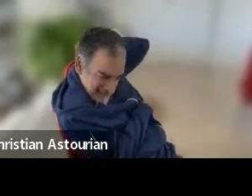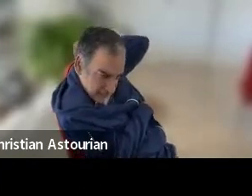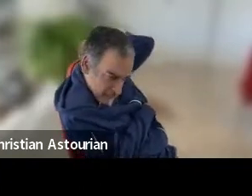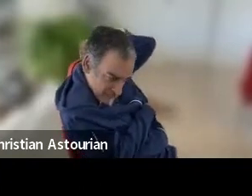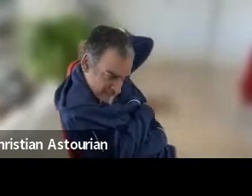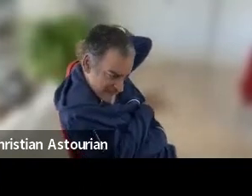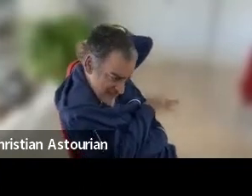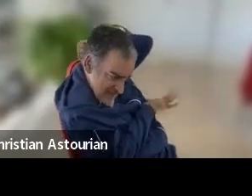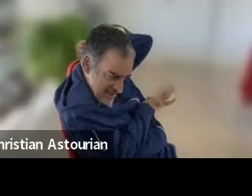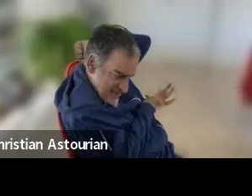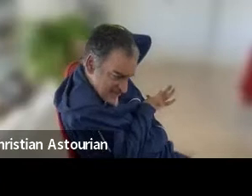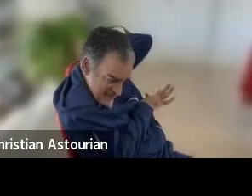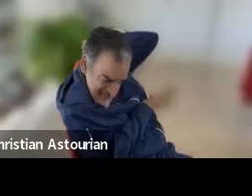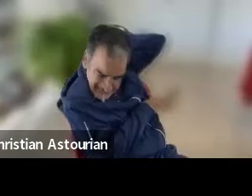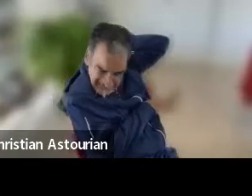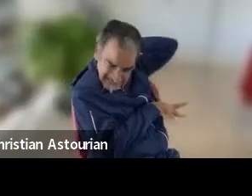10% of